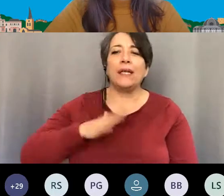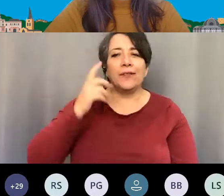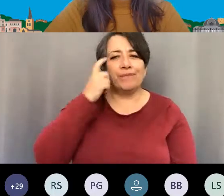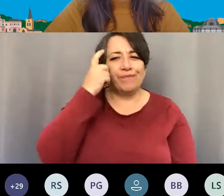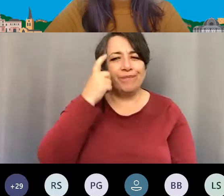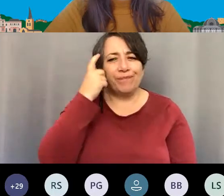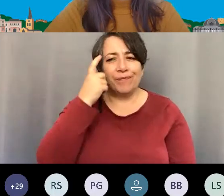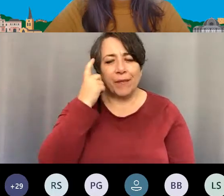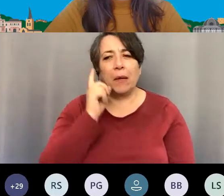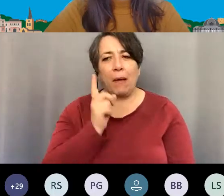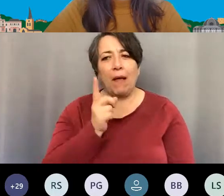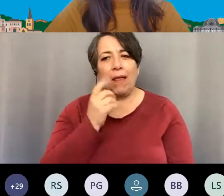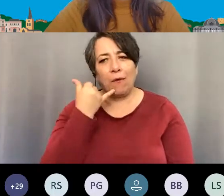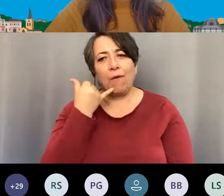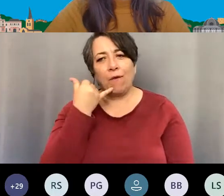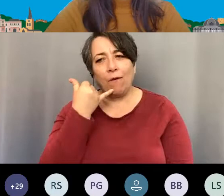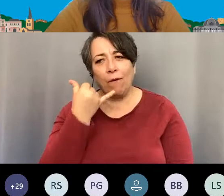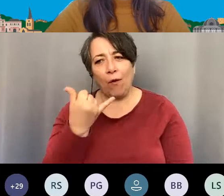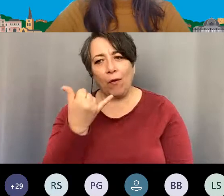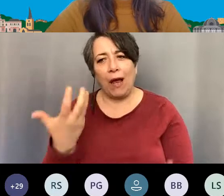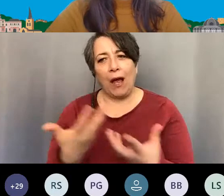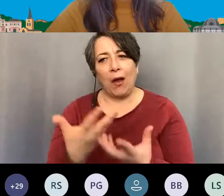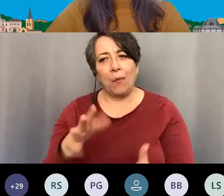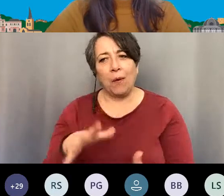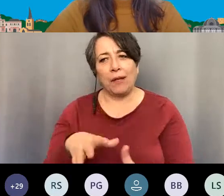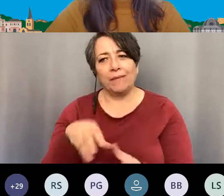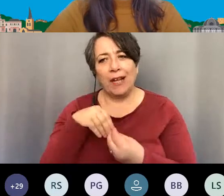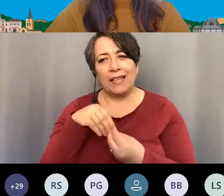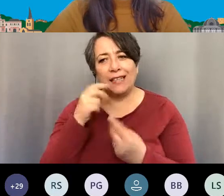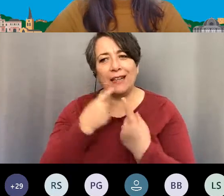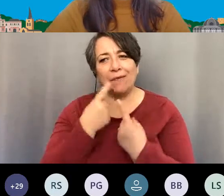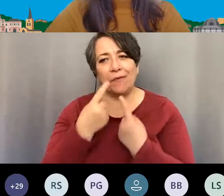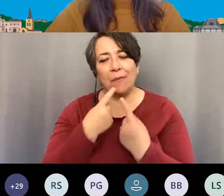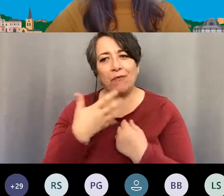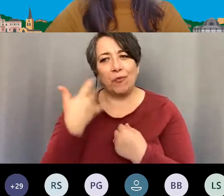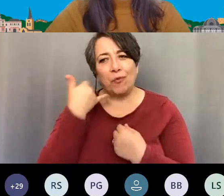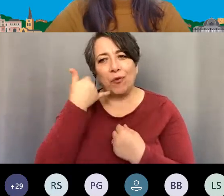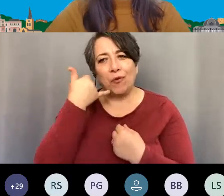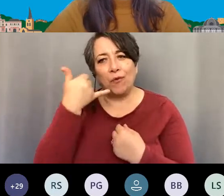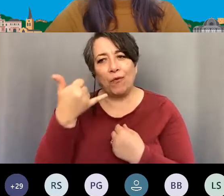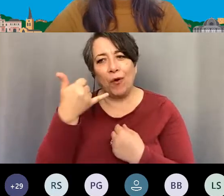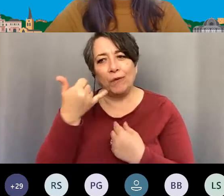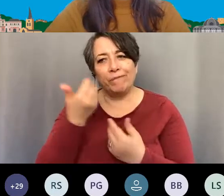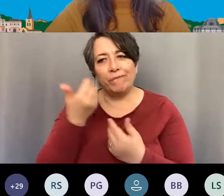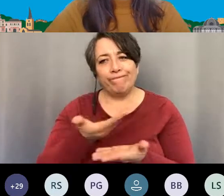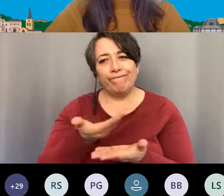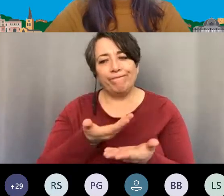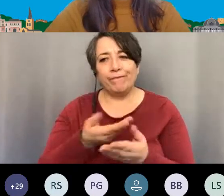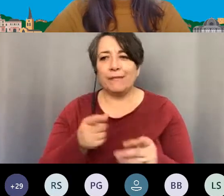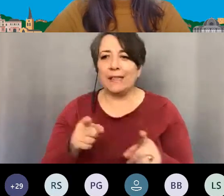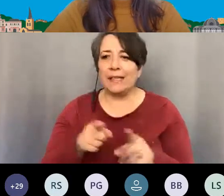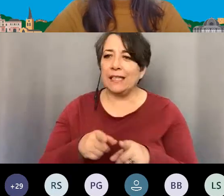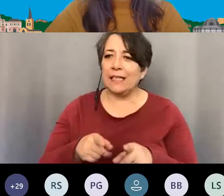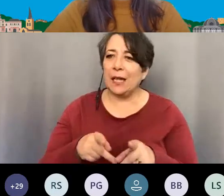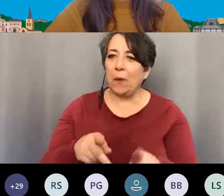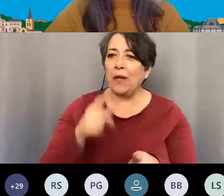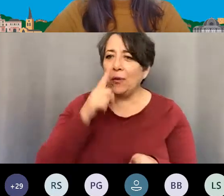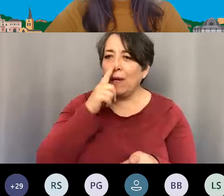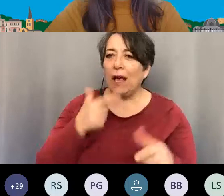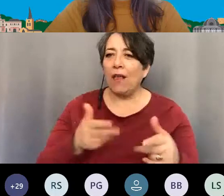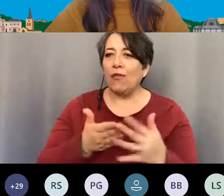about how we can collect information on the telephone side of things as effectively as we really can through the